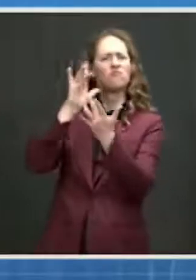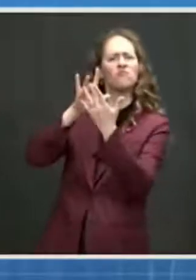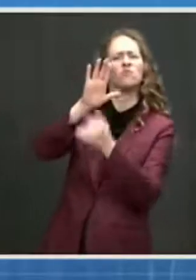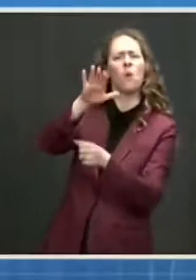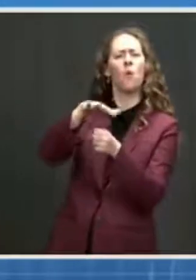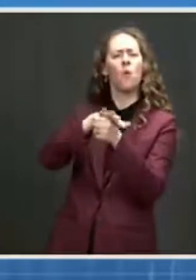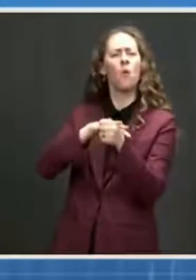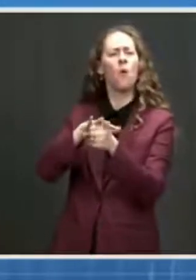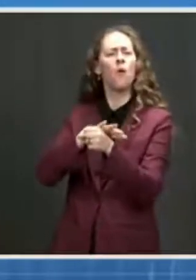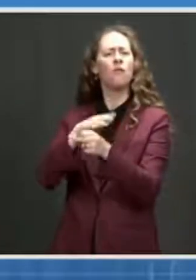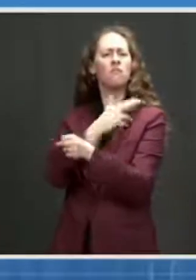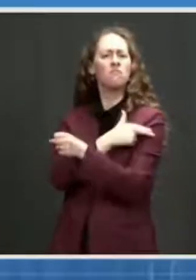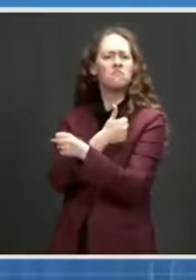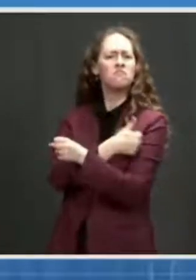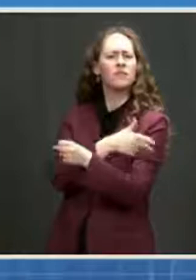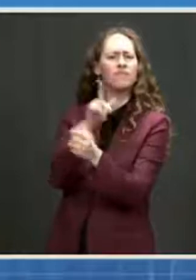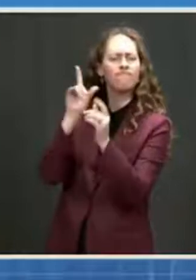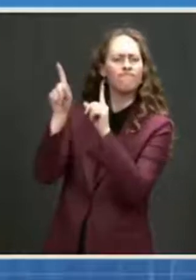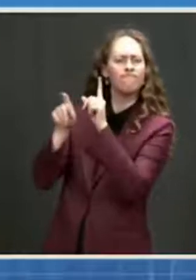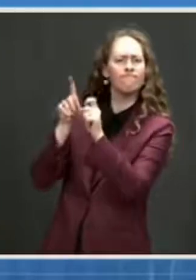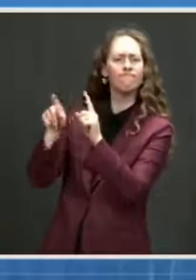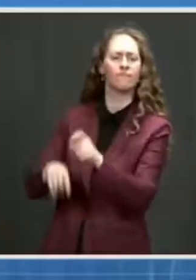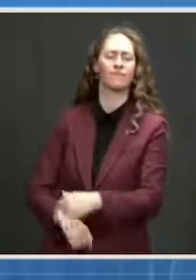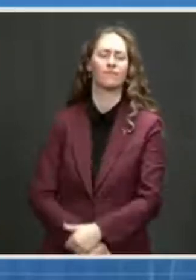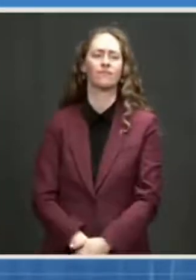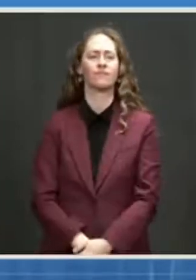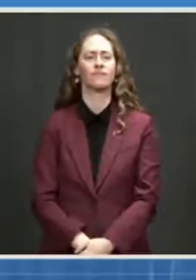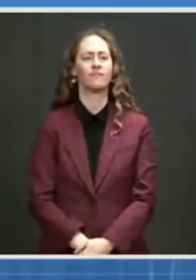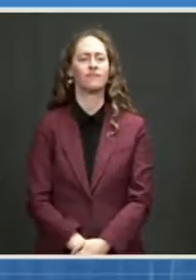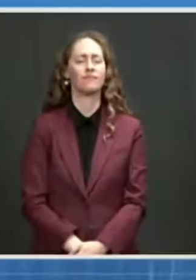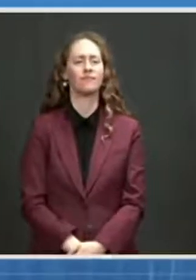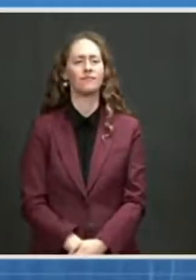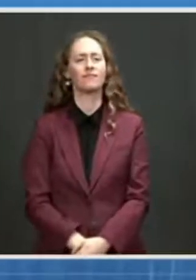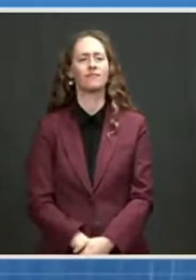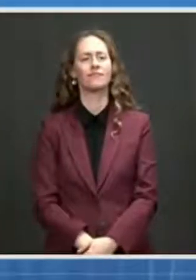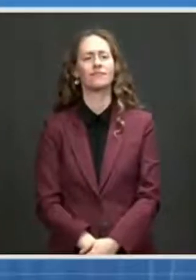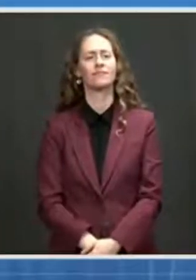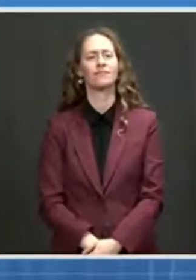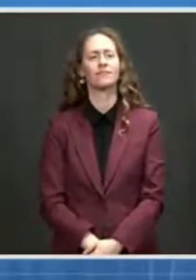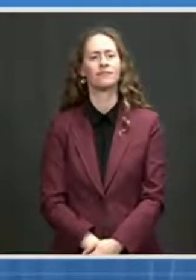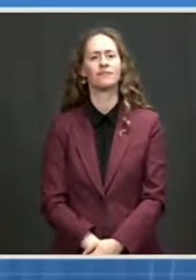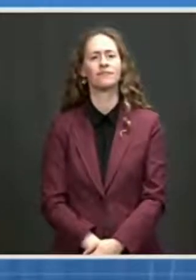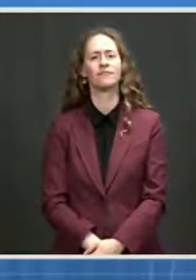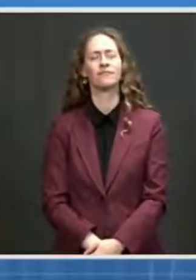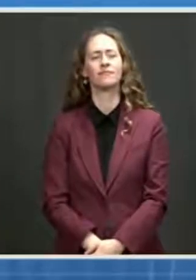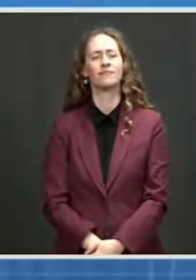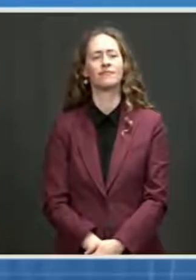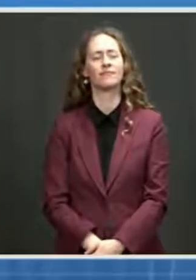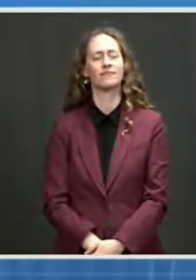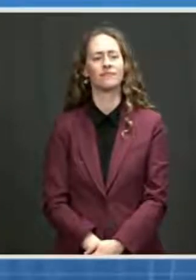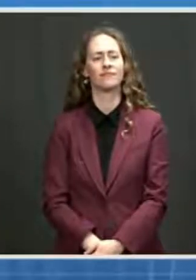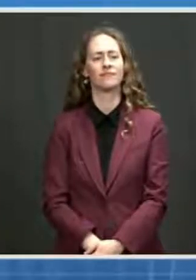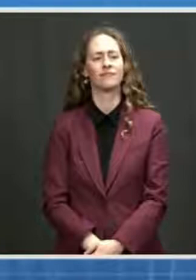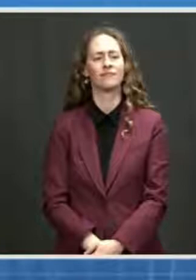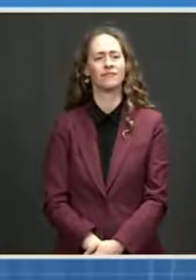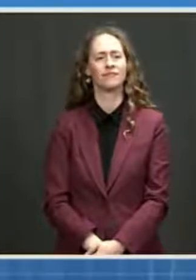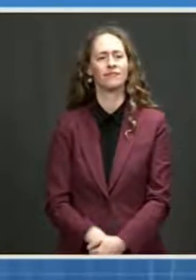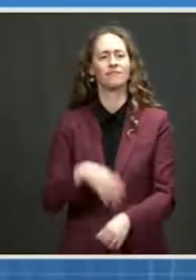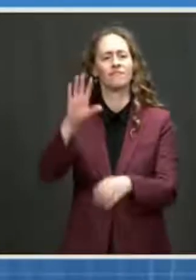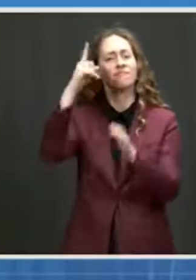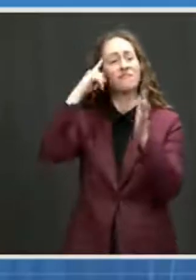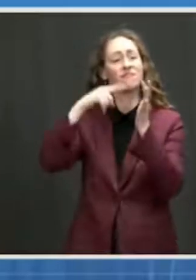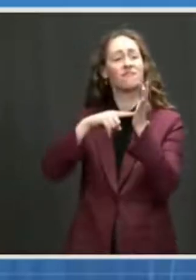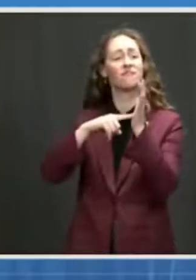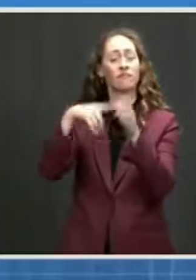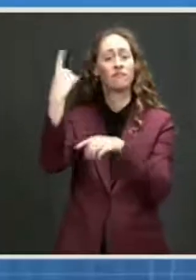the people at a company called Centene, an insurer that disproportionately serves lower income Americans, is